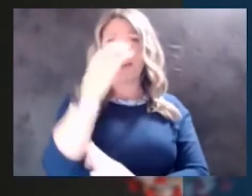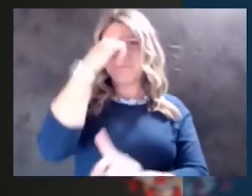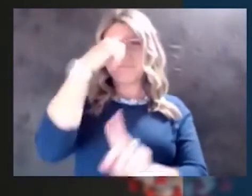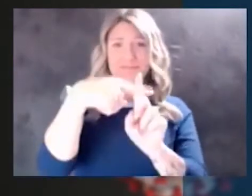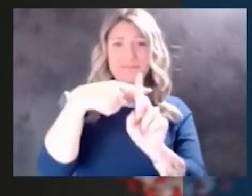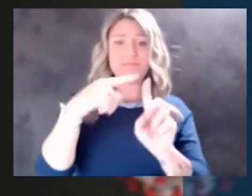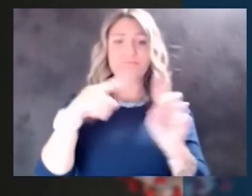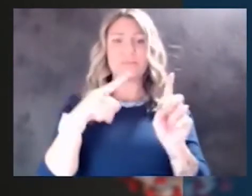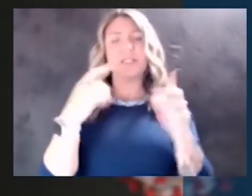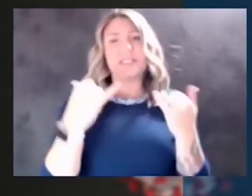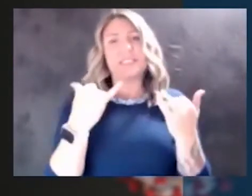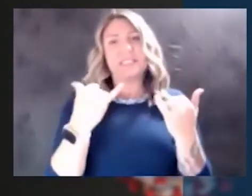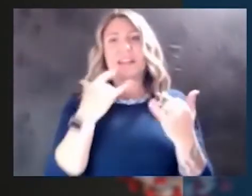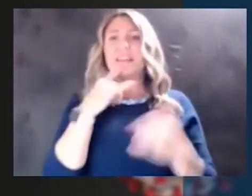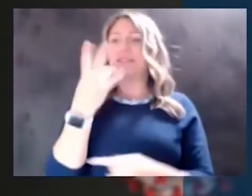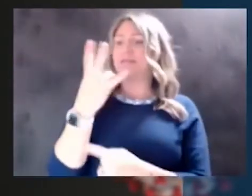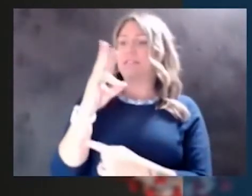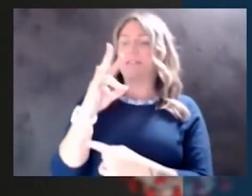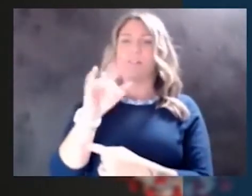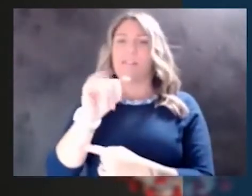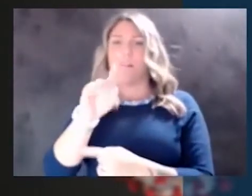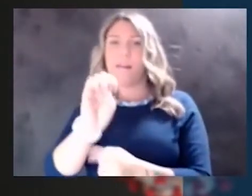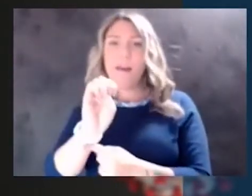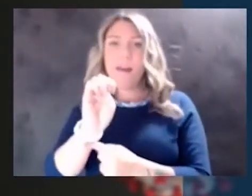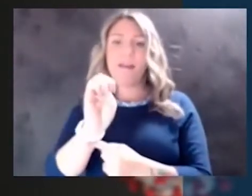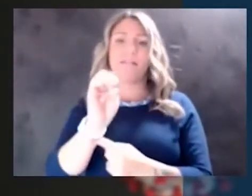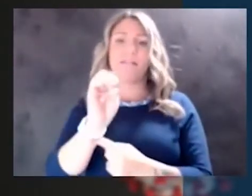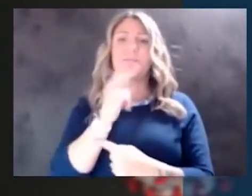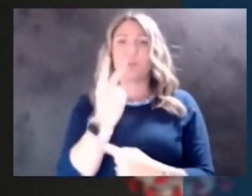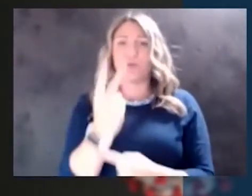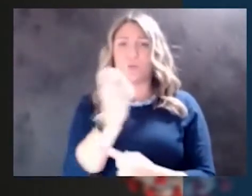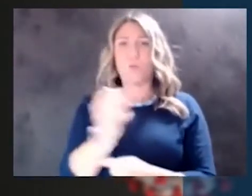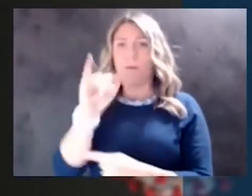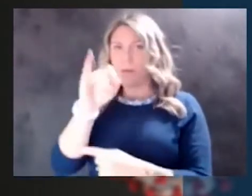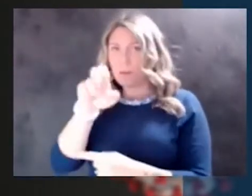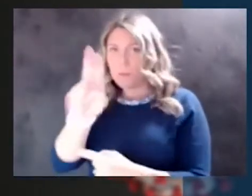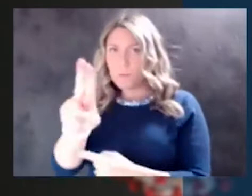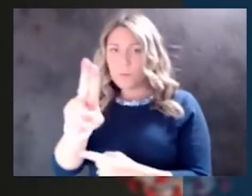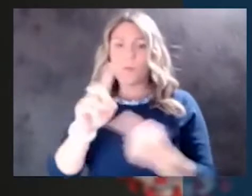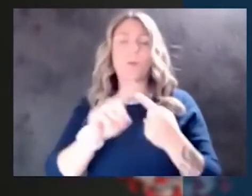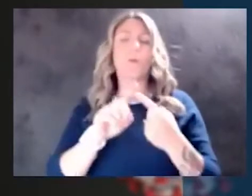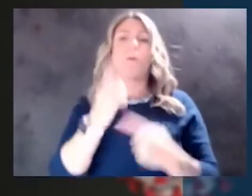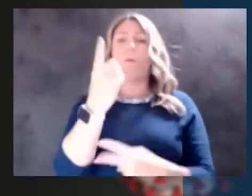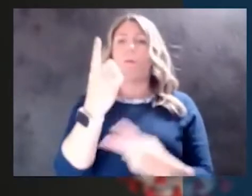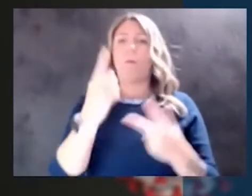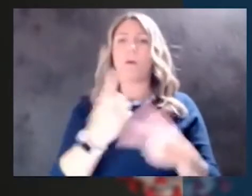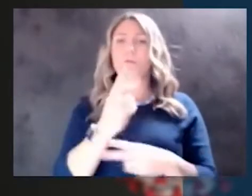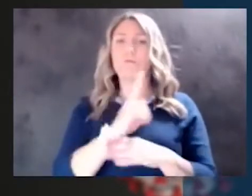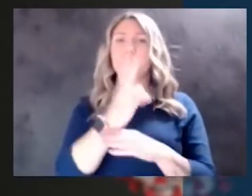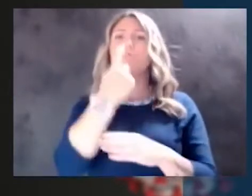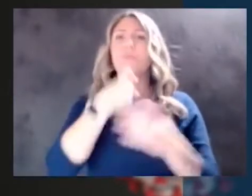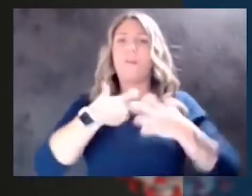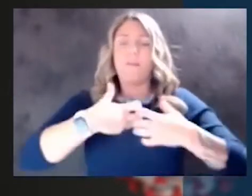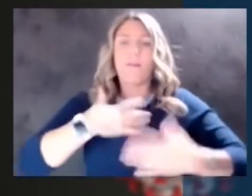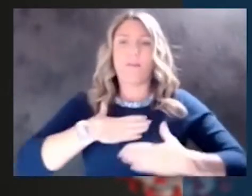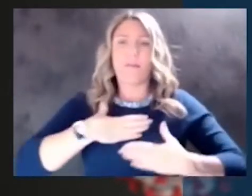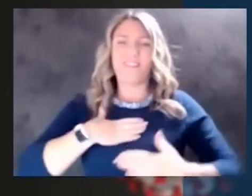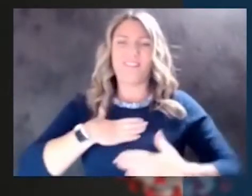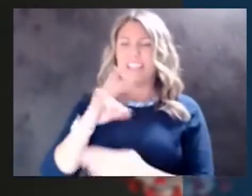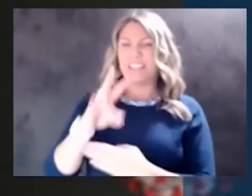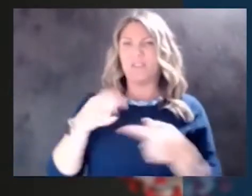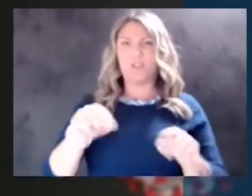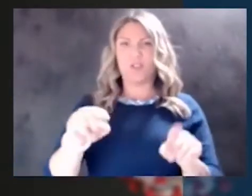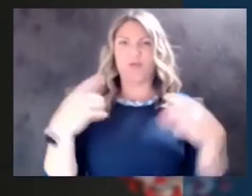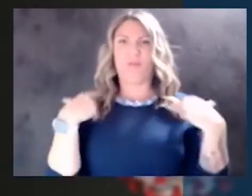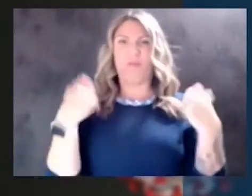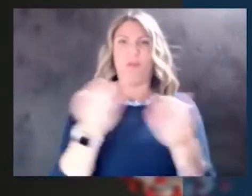we have 17 active infections with 2 in the ICU, 1 on the ventilator, and still 7 in that recovery period. So we know the relative percentages